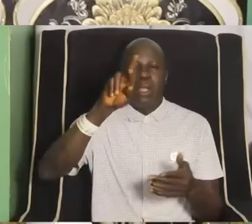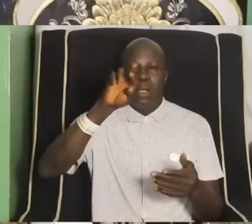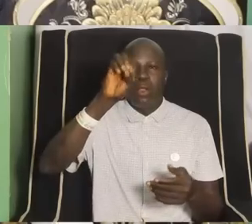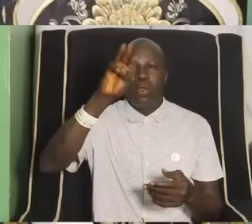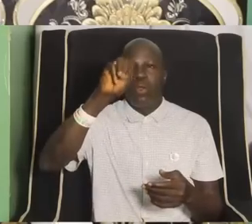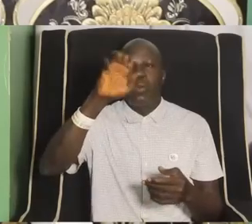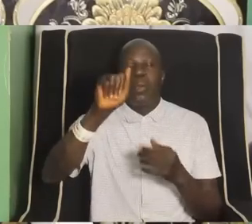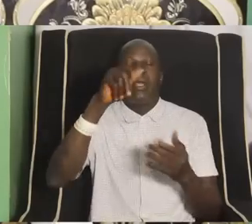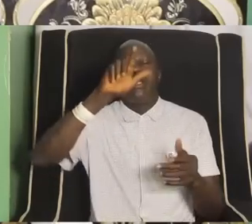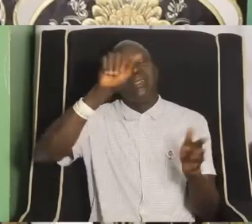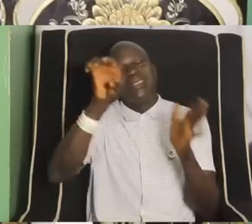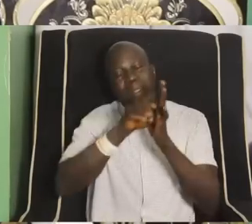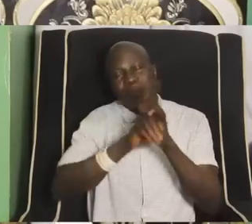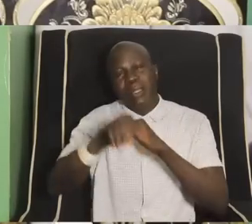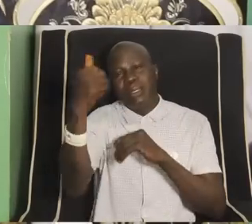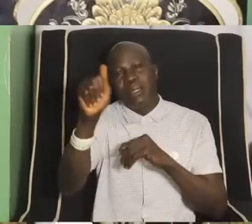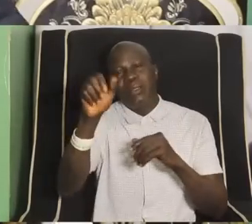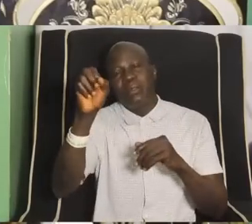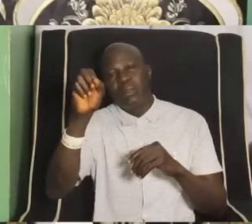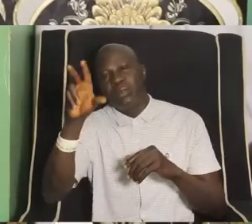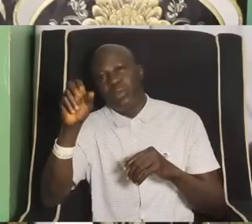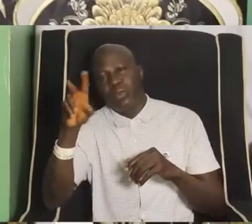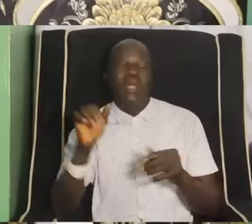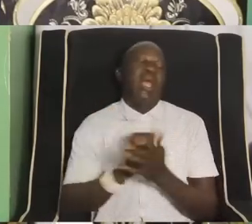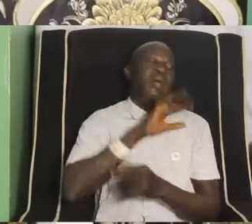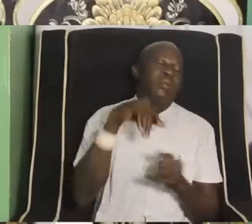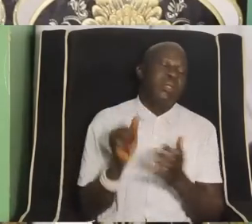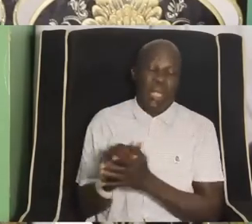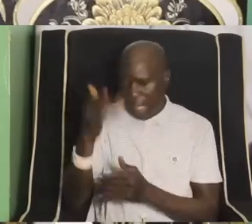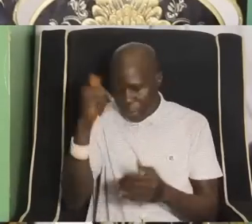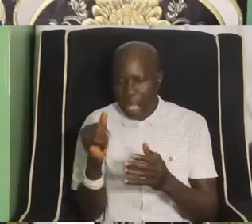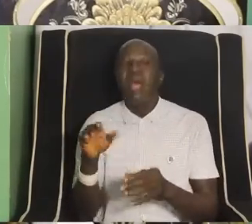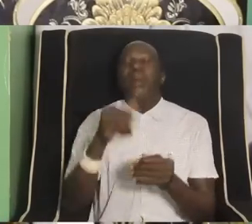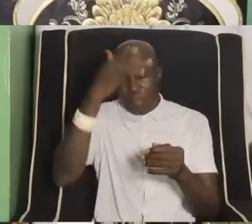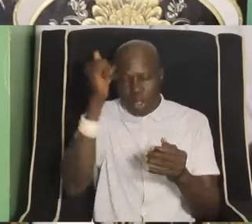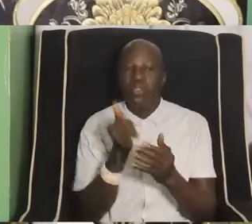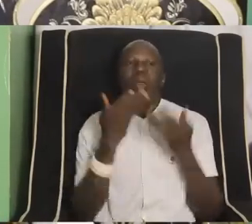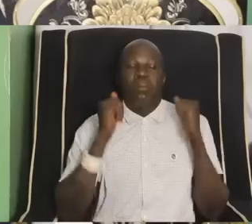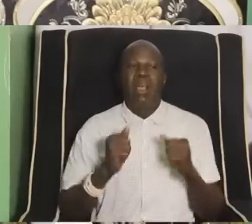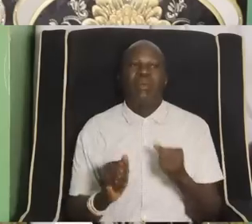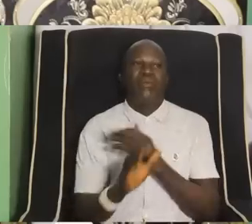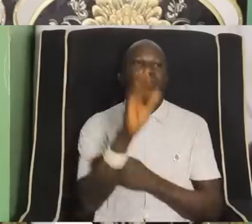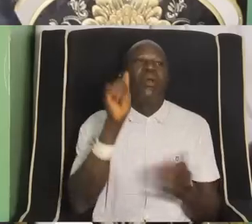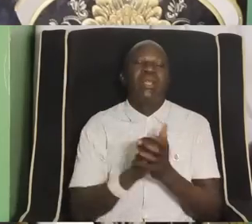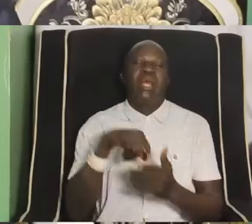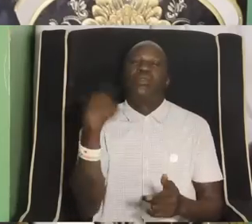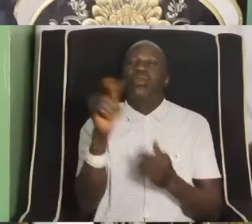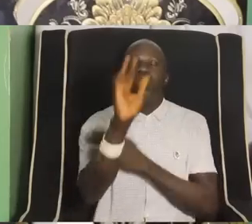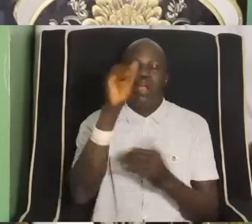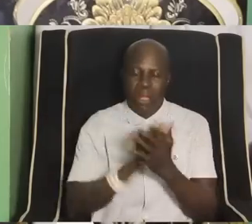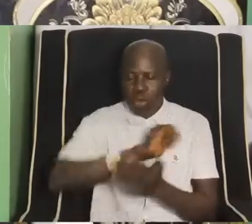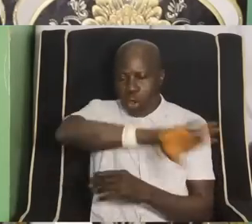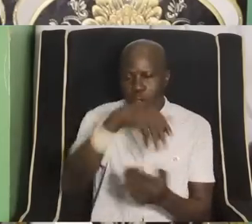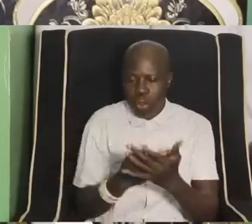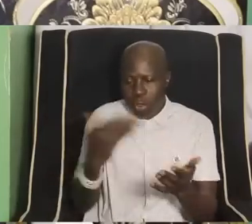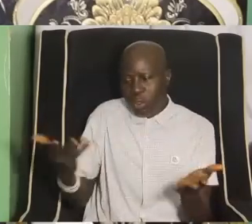ka ma tu tuka. I'll read and read over again. Ma tu pe Olorun be ga. I will exalt my God. Tori pe alagbara. Because it's powerful. En to le so gbono gbogbo. The Lord can do all